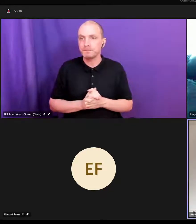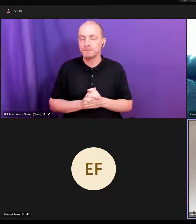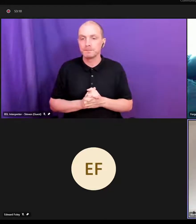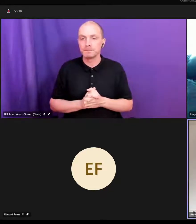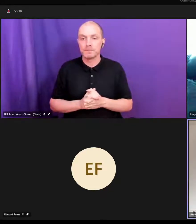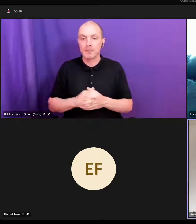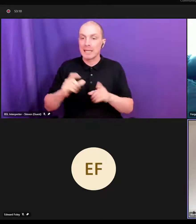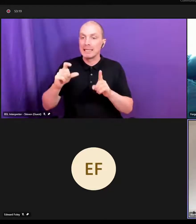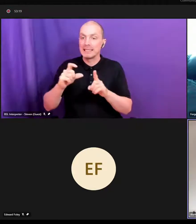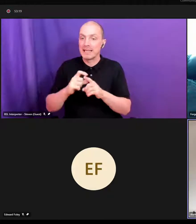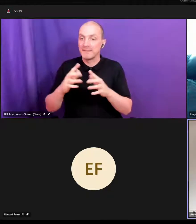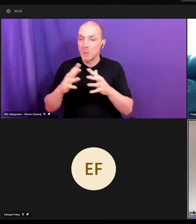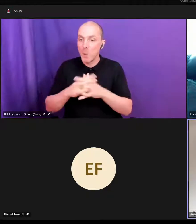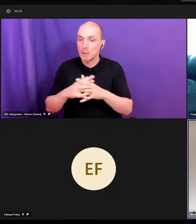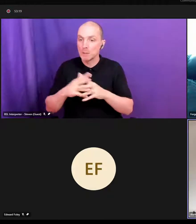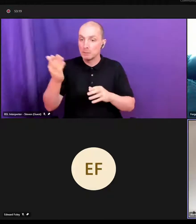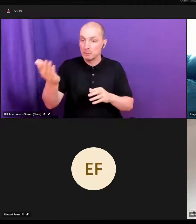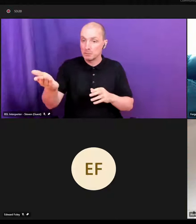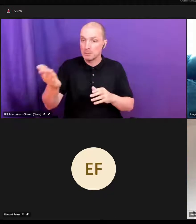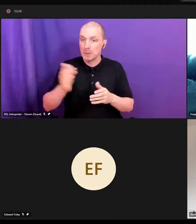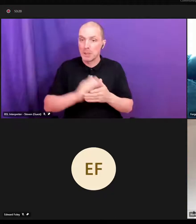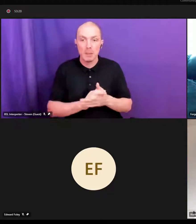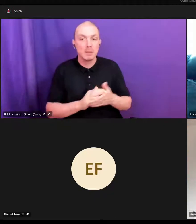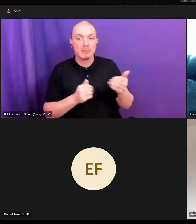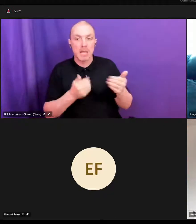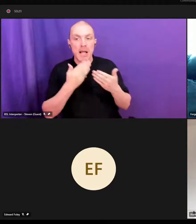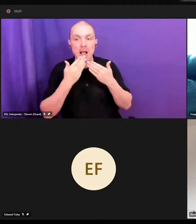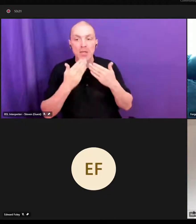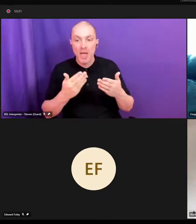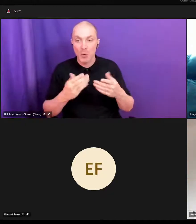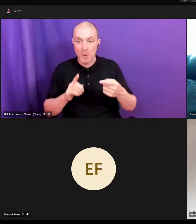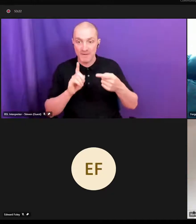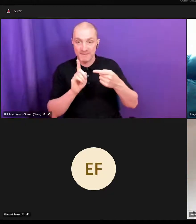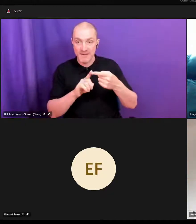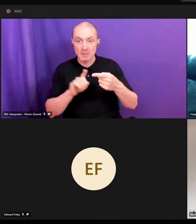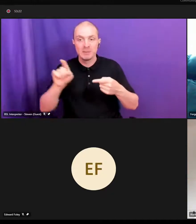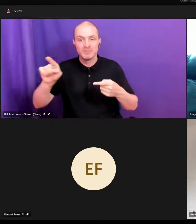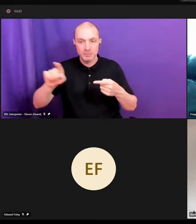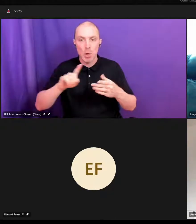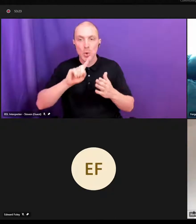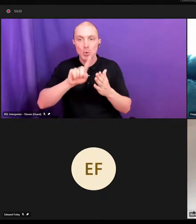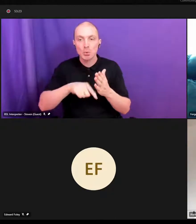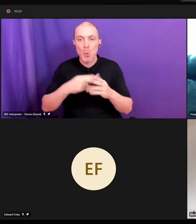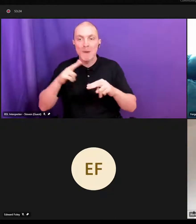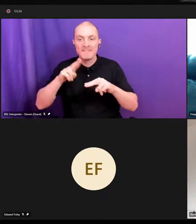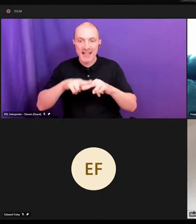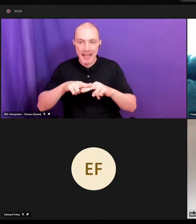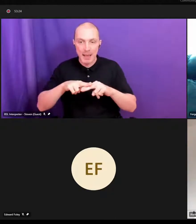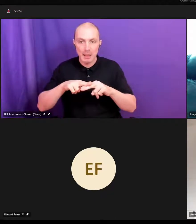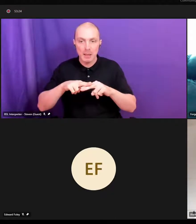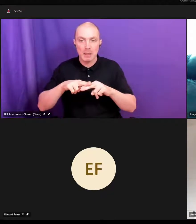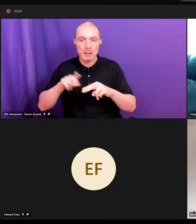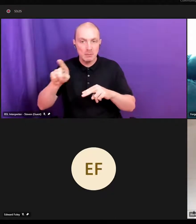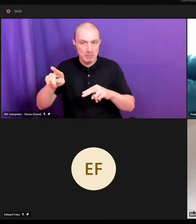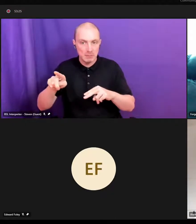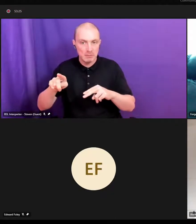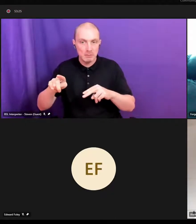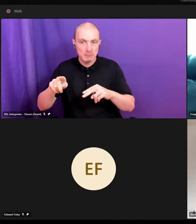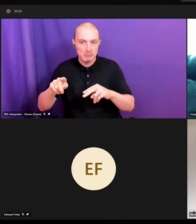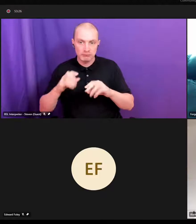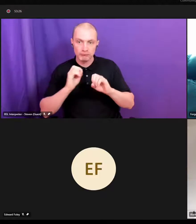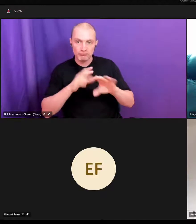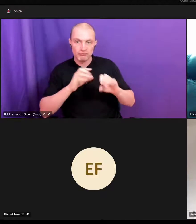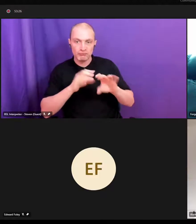Watson. Yeah, thanks. So my first point, Joe's covered it to an extent, and Michael's answered it